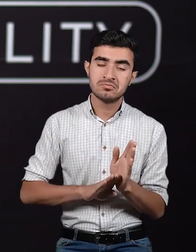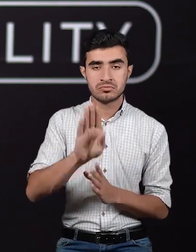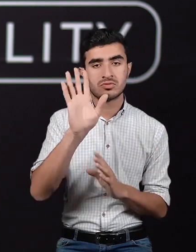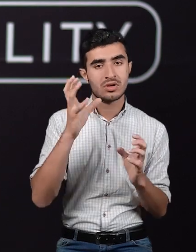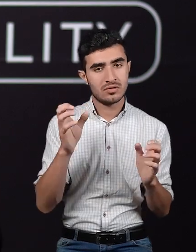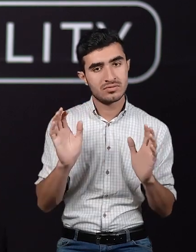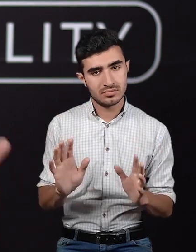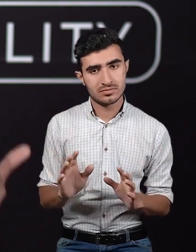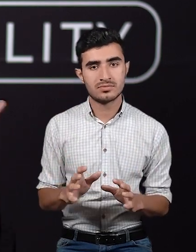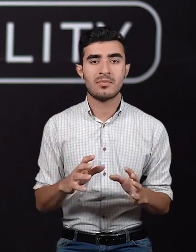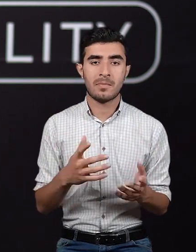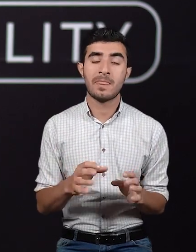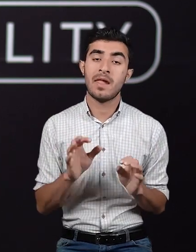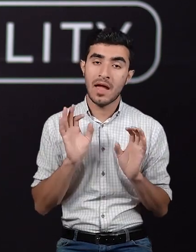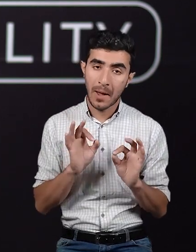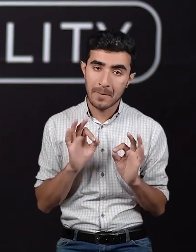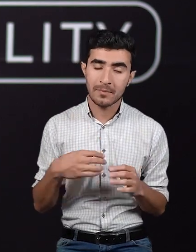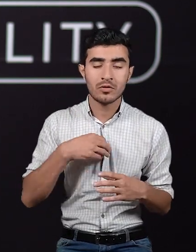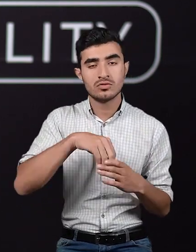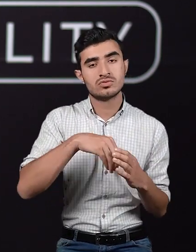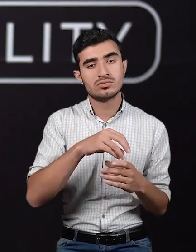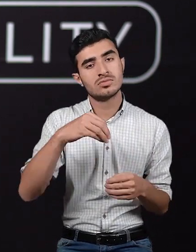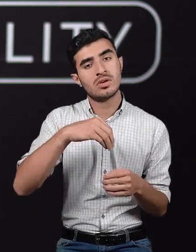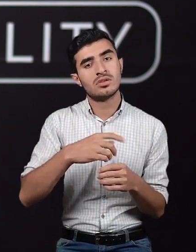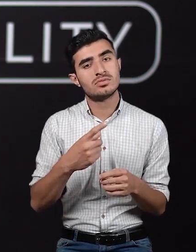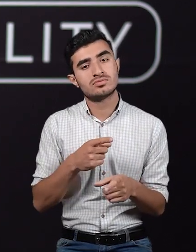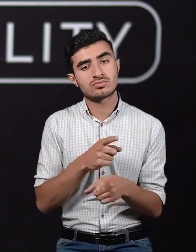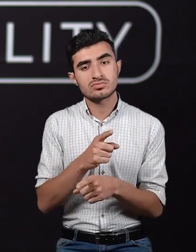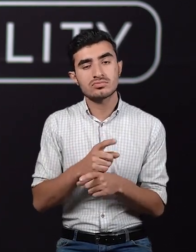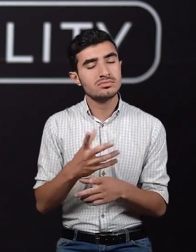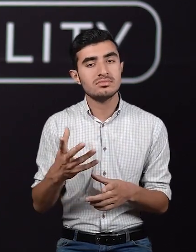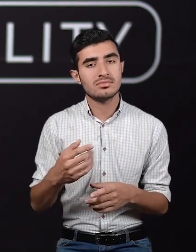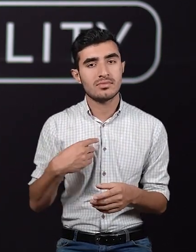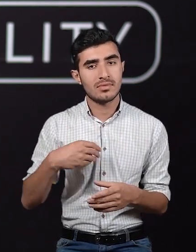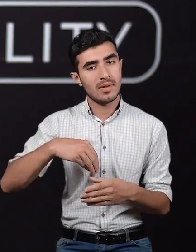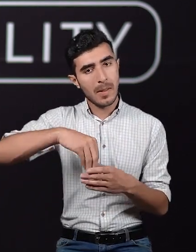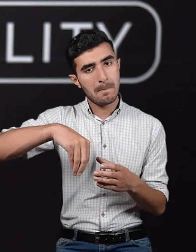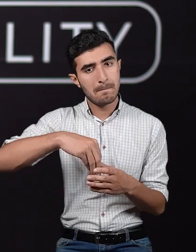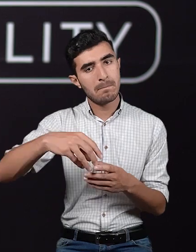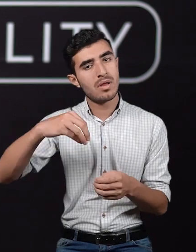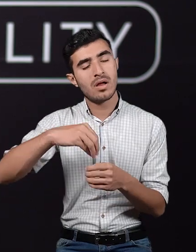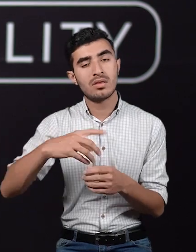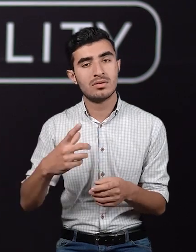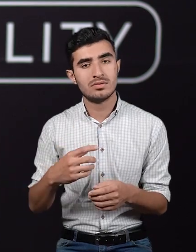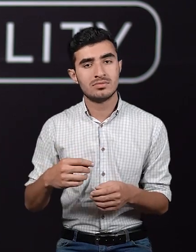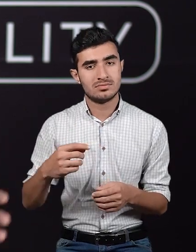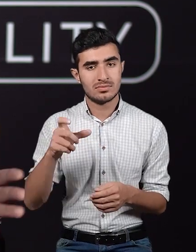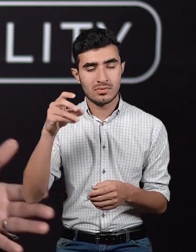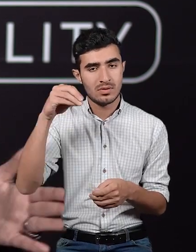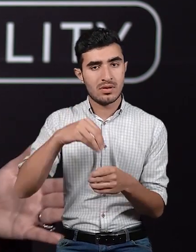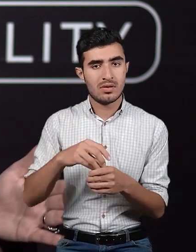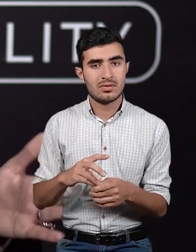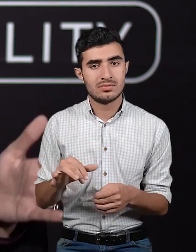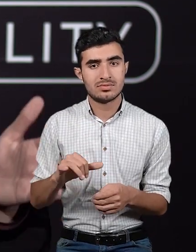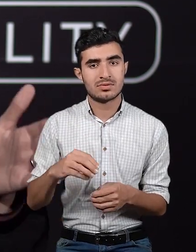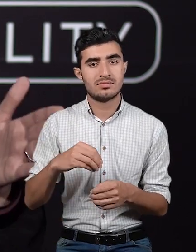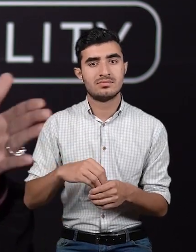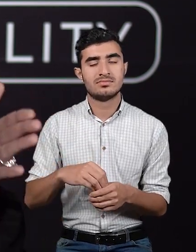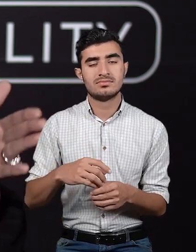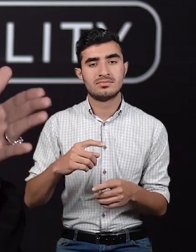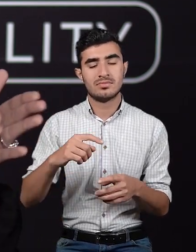from it. And ye hamari jo cooking classes hain uske andar ye bhi sikhaya jata hai, especially jo hamari baking wali hoti hain uske andar there's